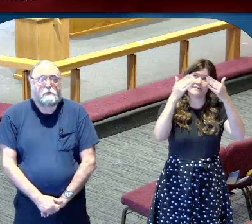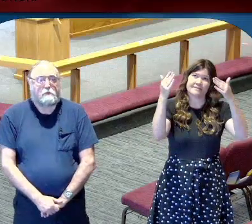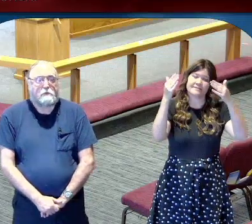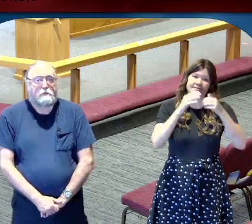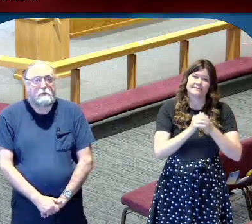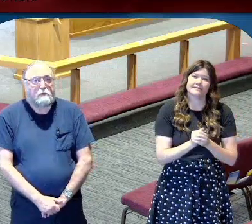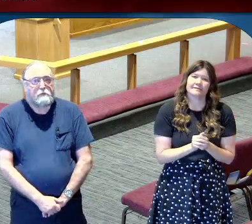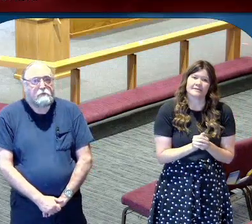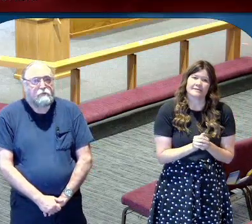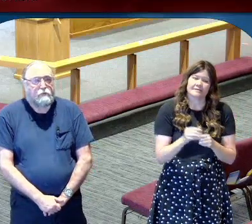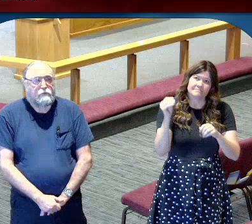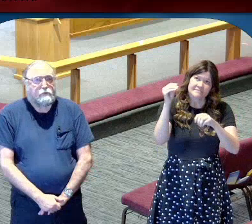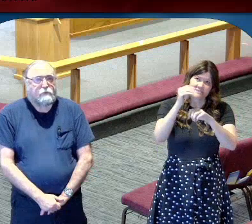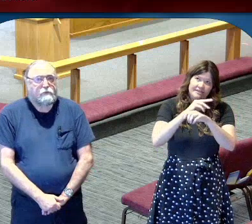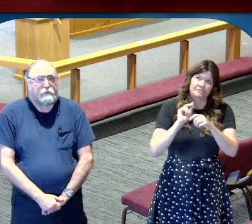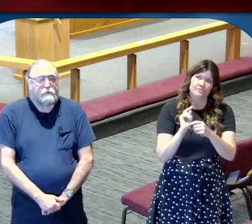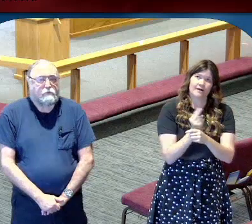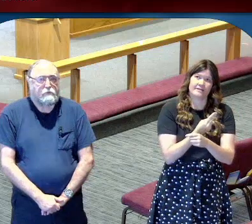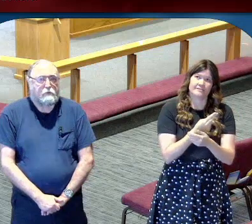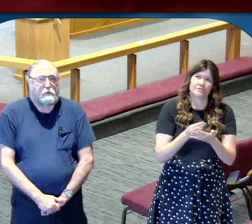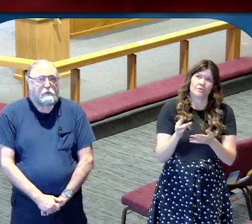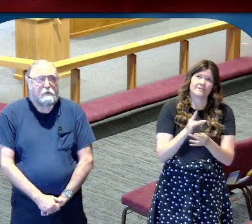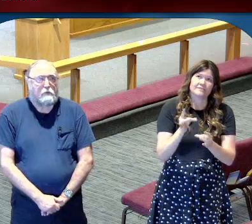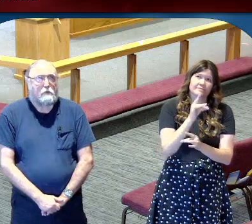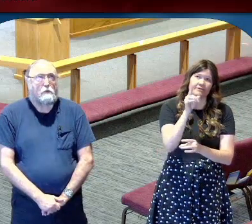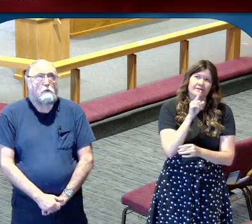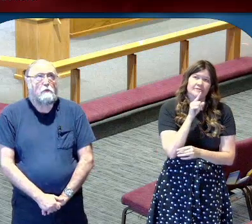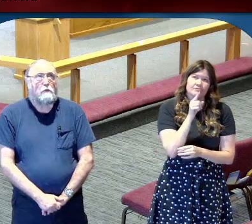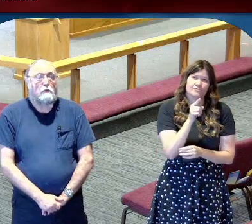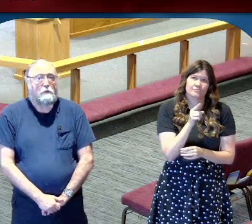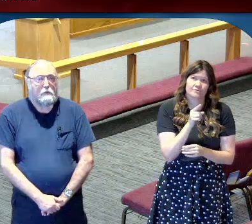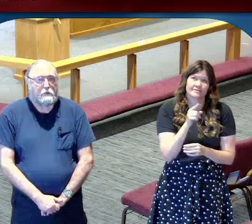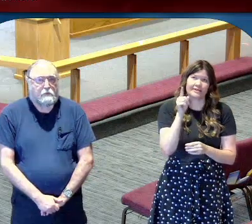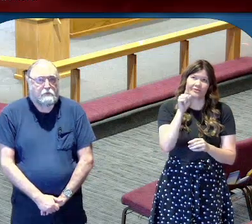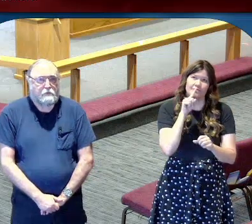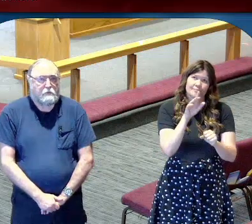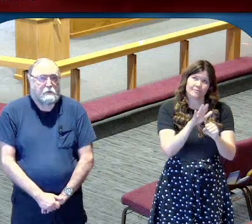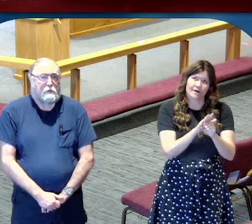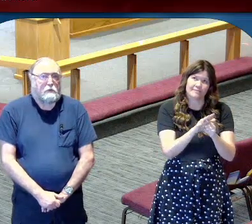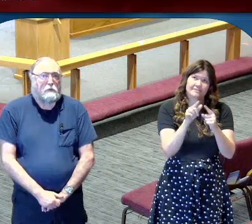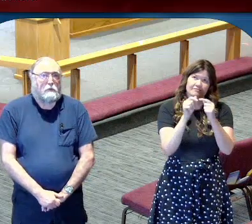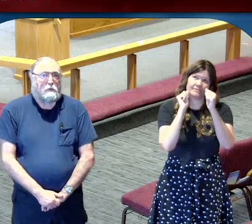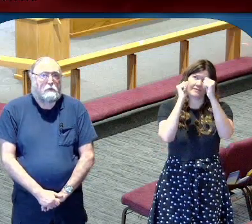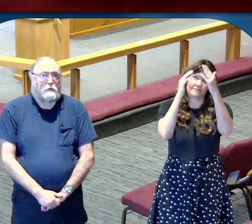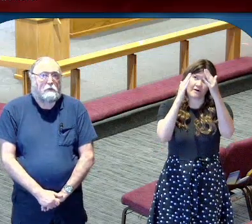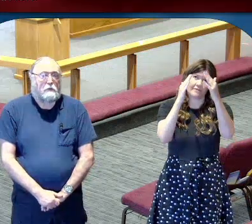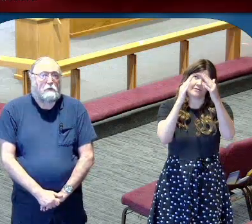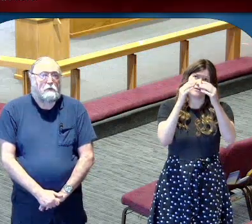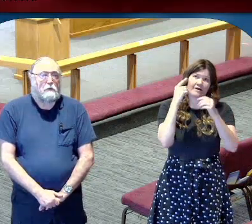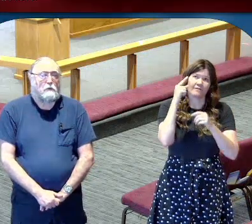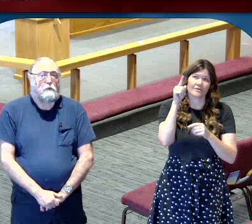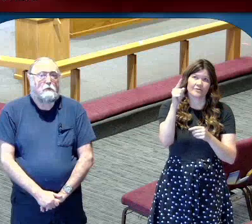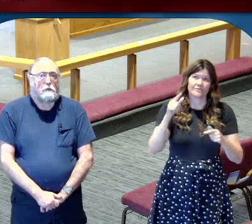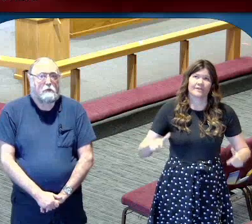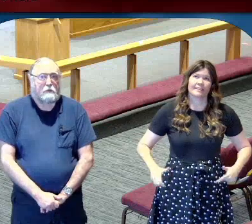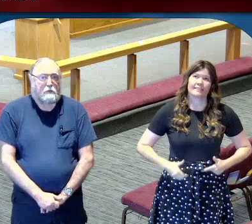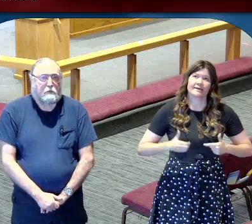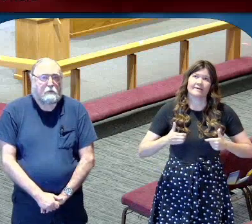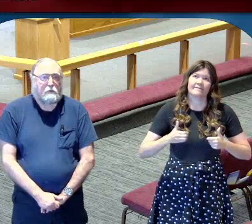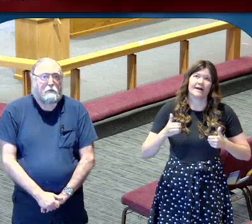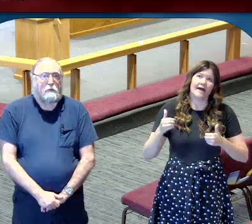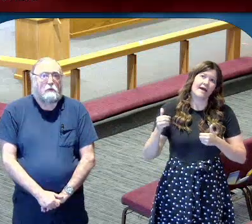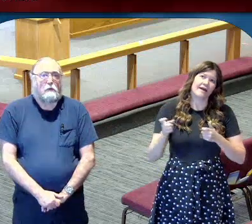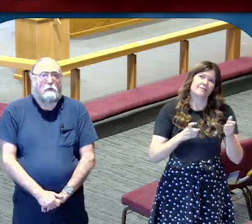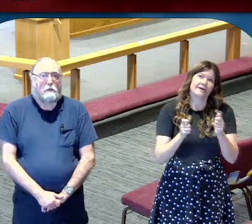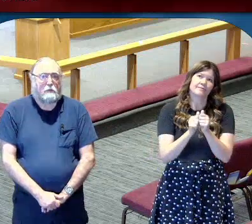consolation, but send to us the Holy Spirit of truth, whom you promised from the Father. For you live and you reign with him in the